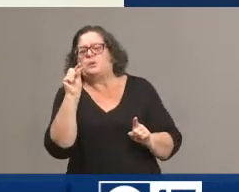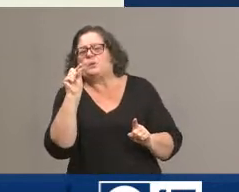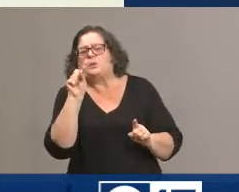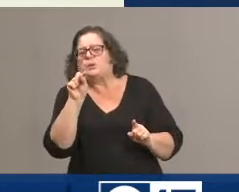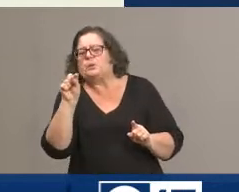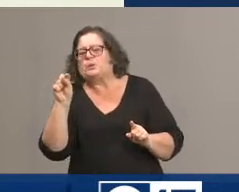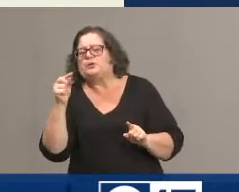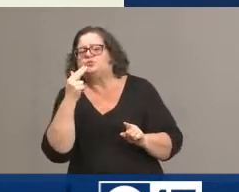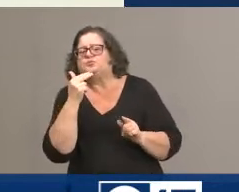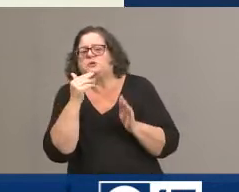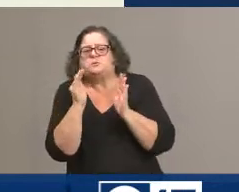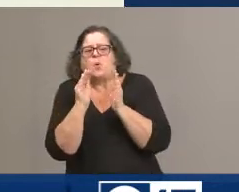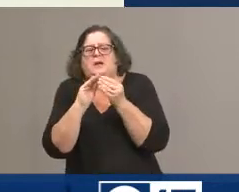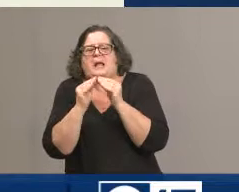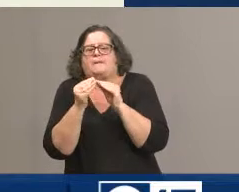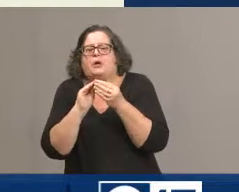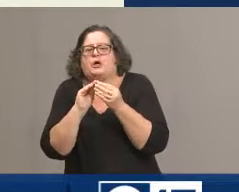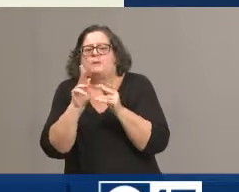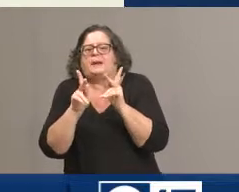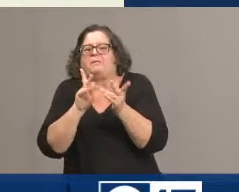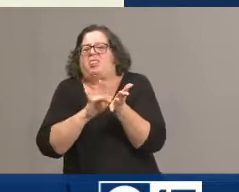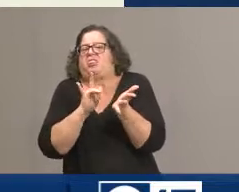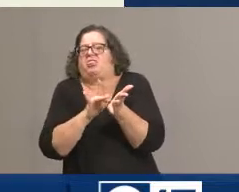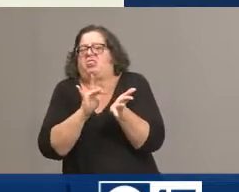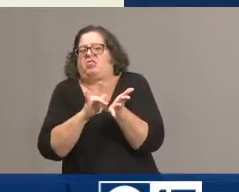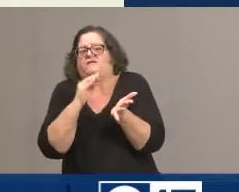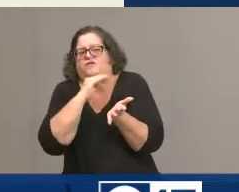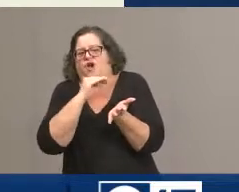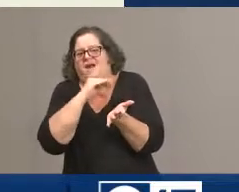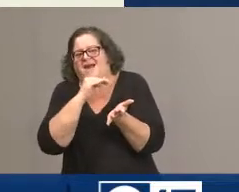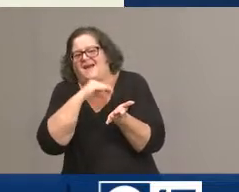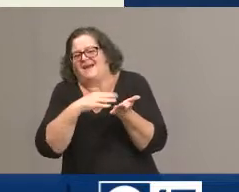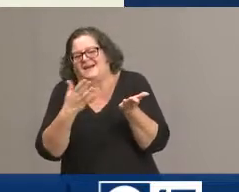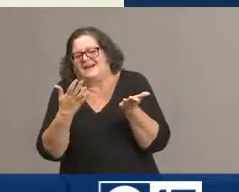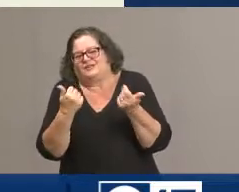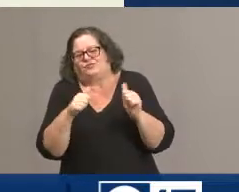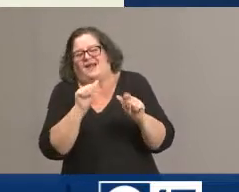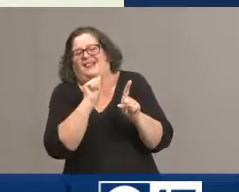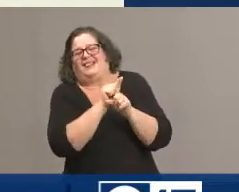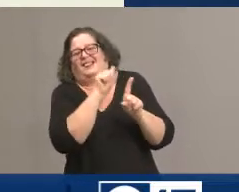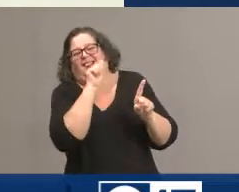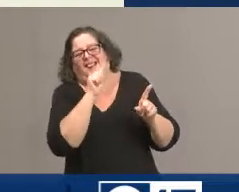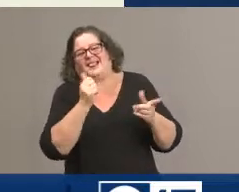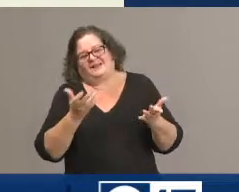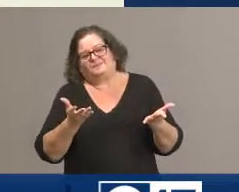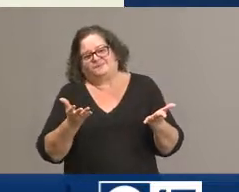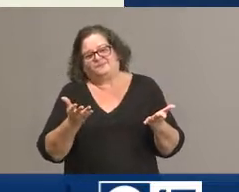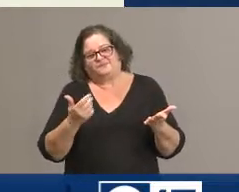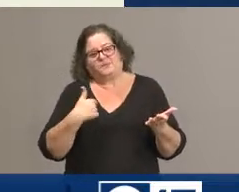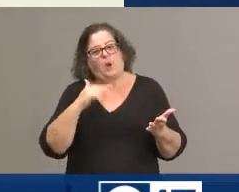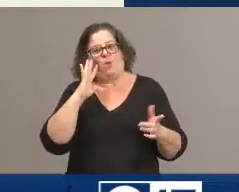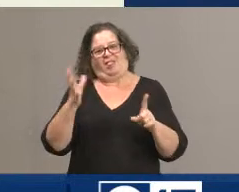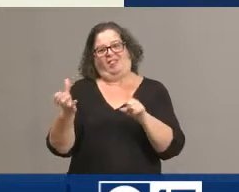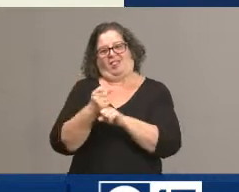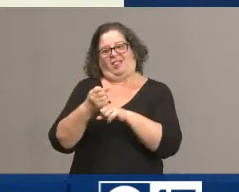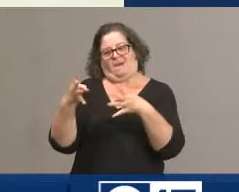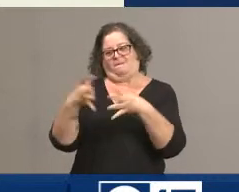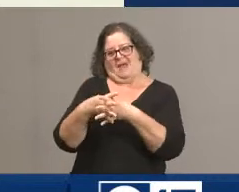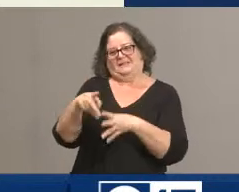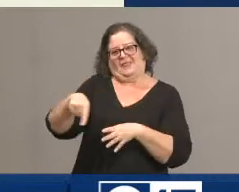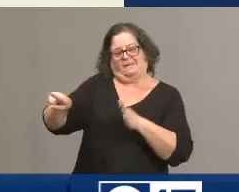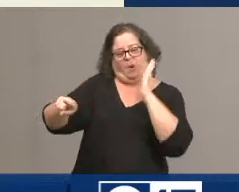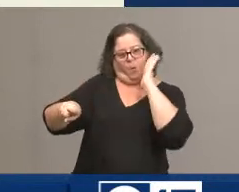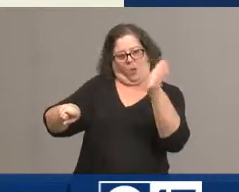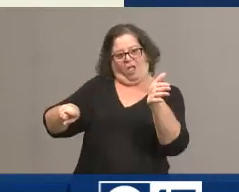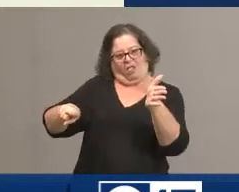that by defrauding the system, and they will be prosecuted to the full extent of the law.